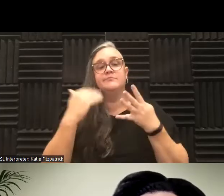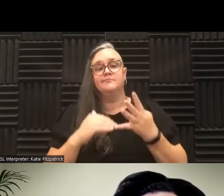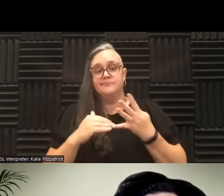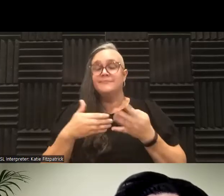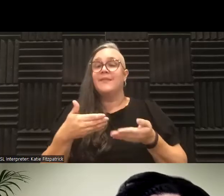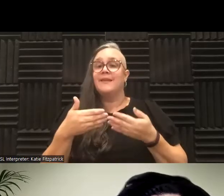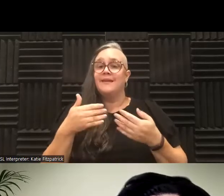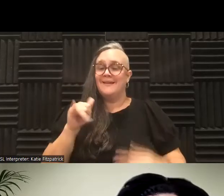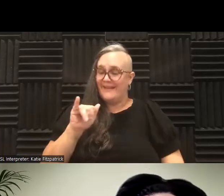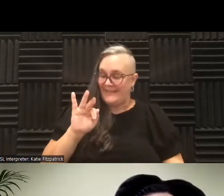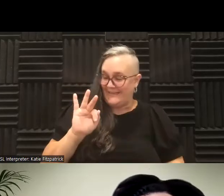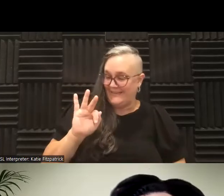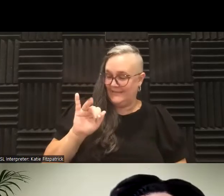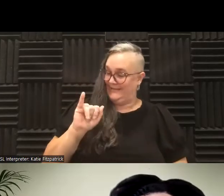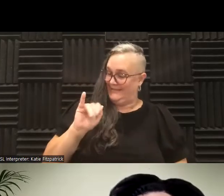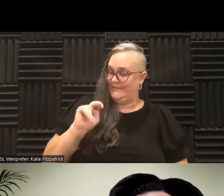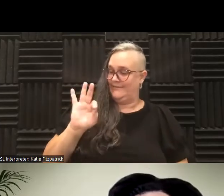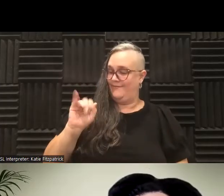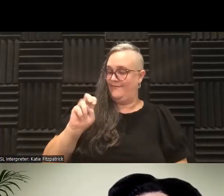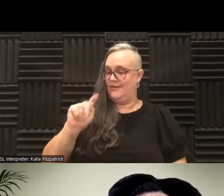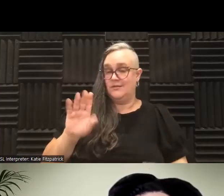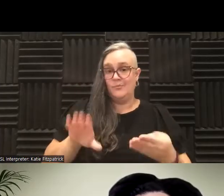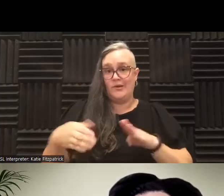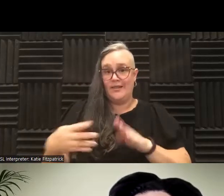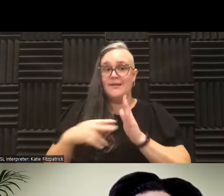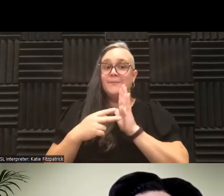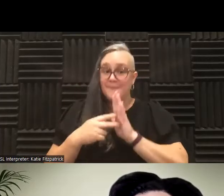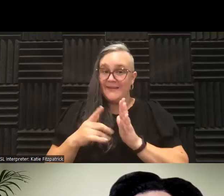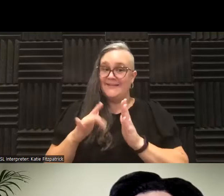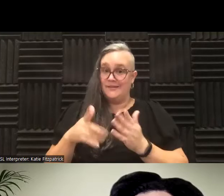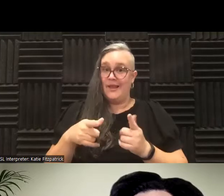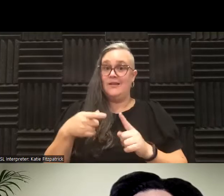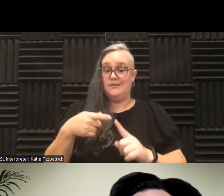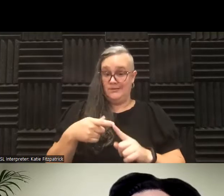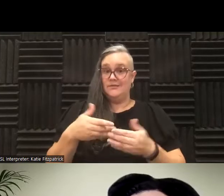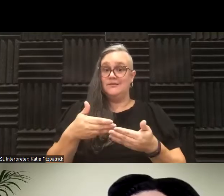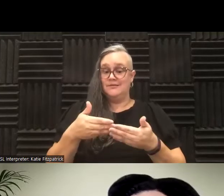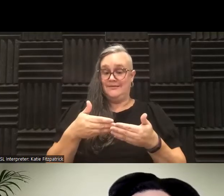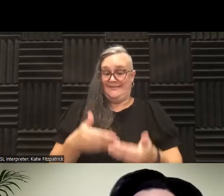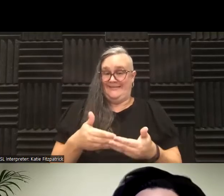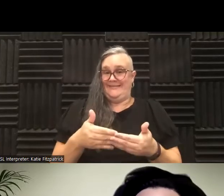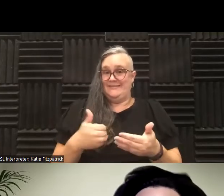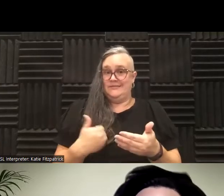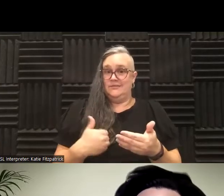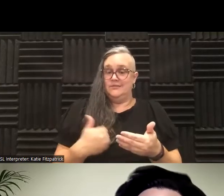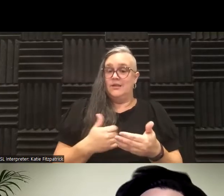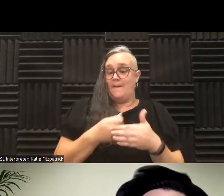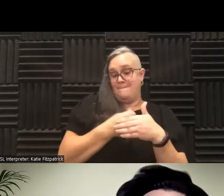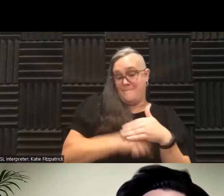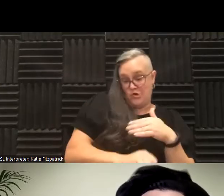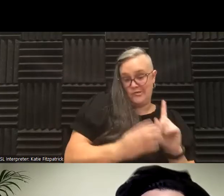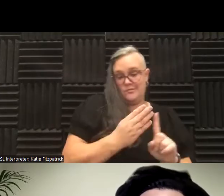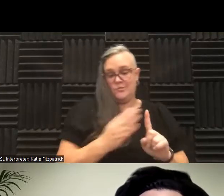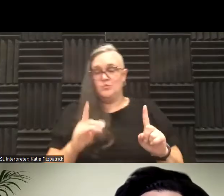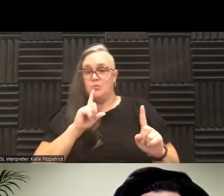So that is the passing of an infant that might occur between birth and the age of